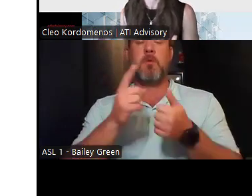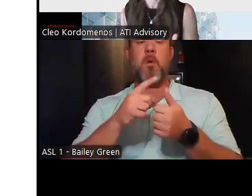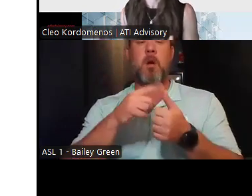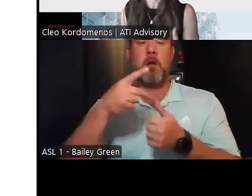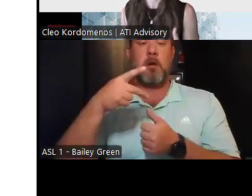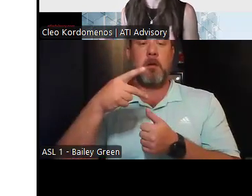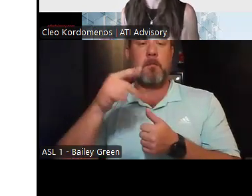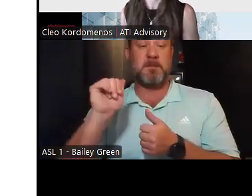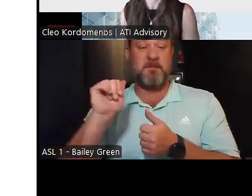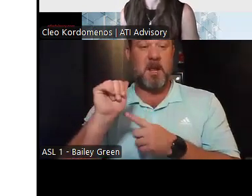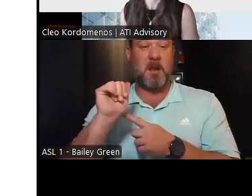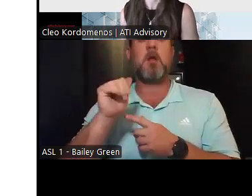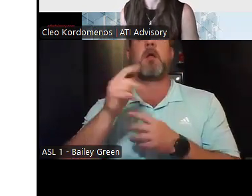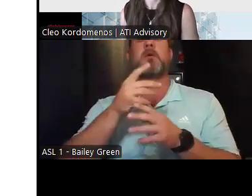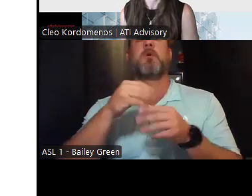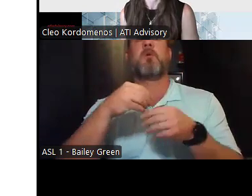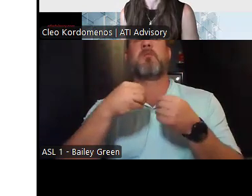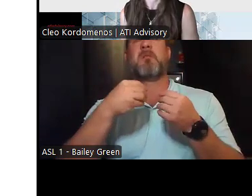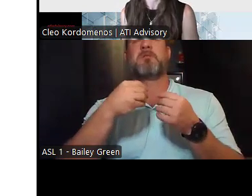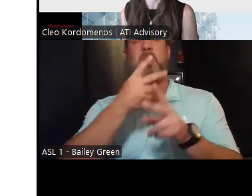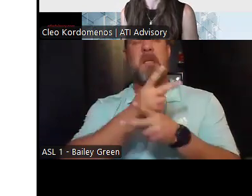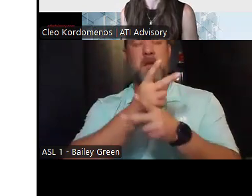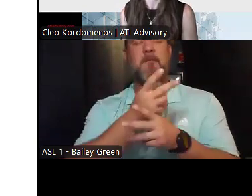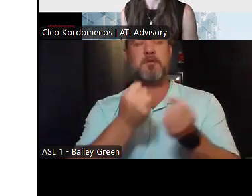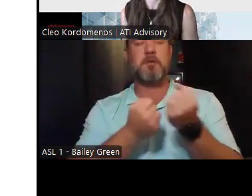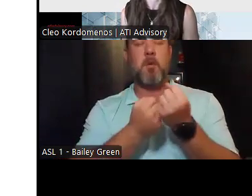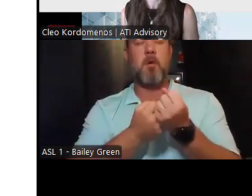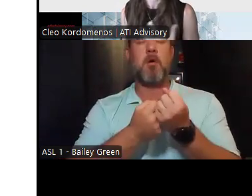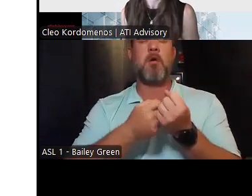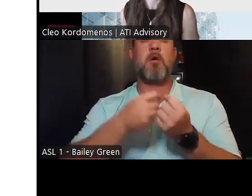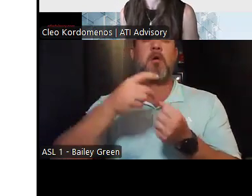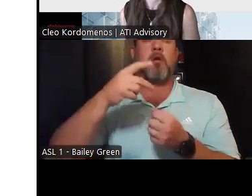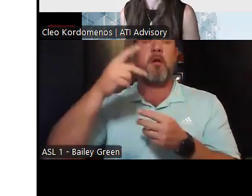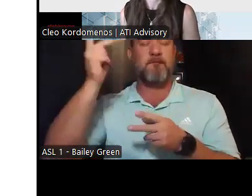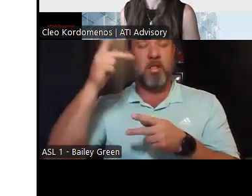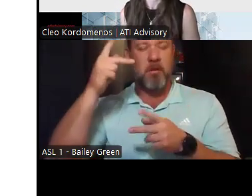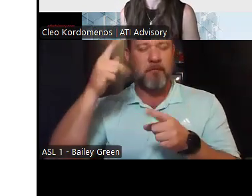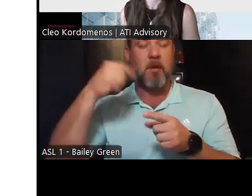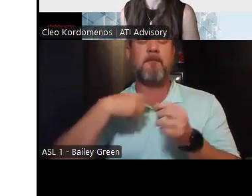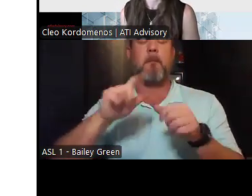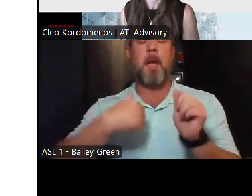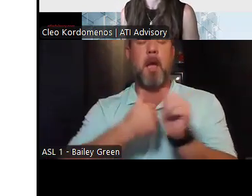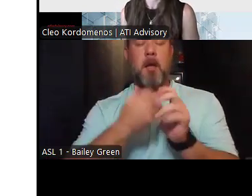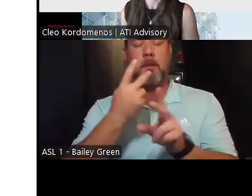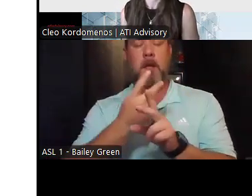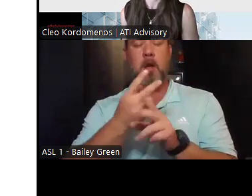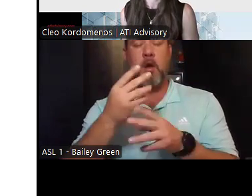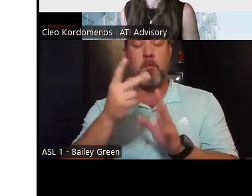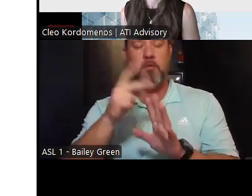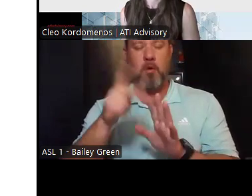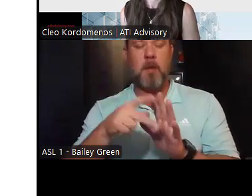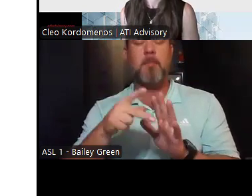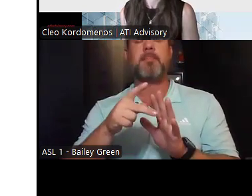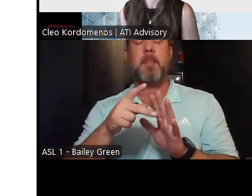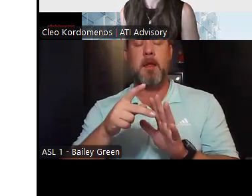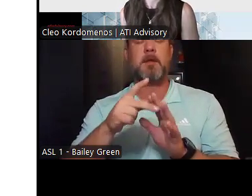at caregiver supports, for example, Philadelphia has a backup care program that's employer sponsored,